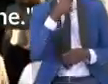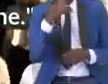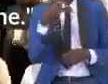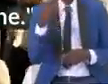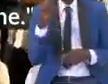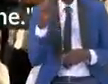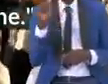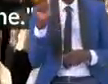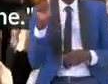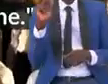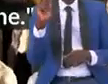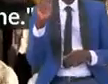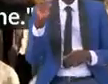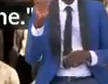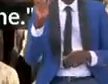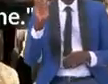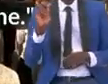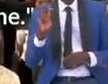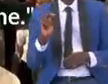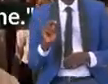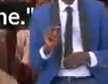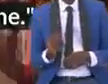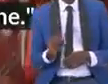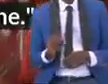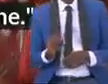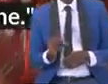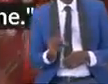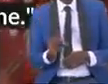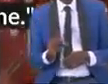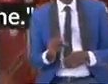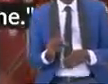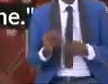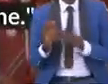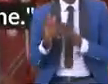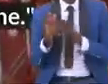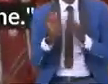Jesus prayed, not my will, but